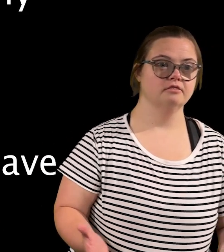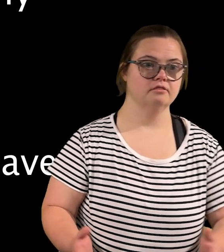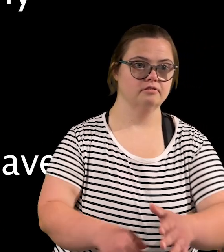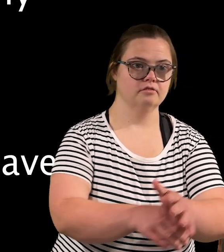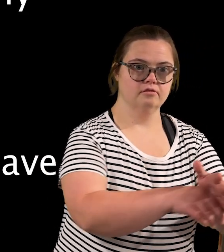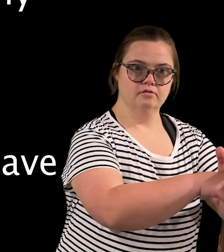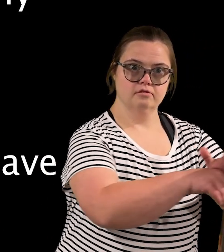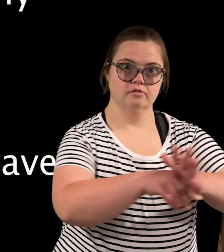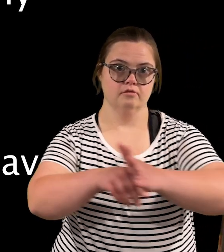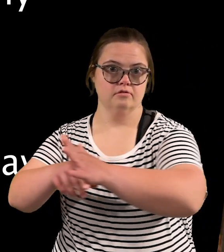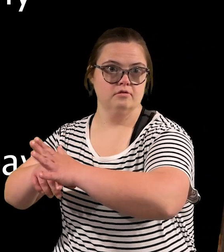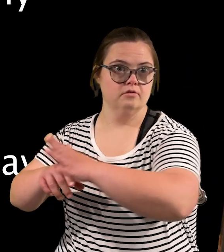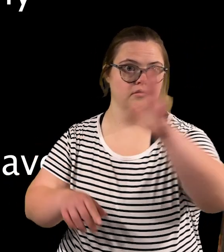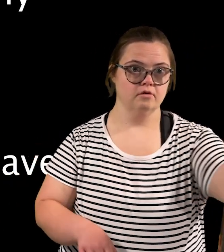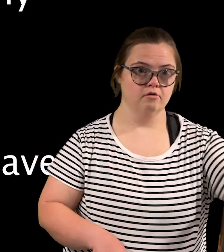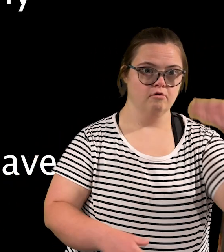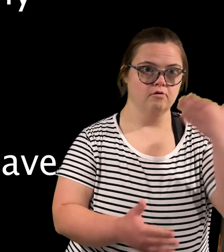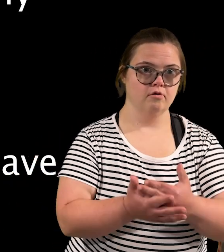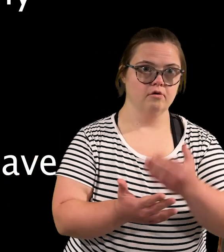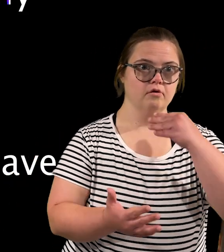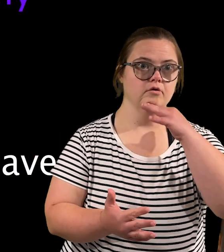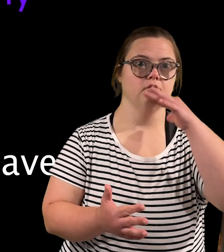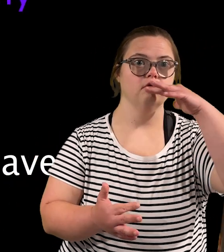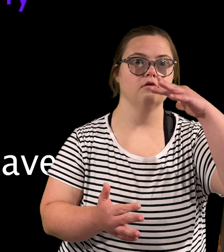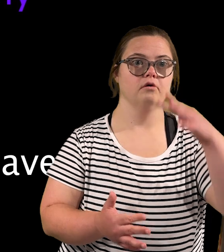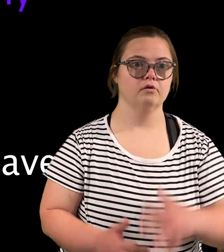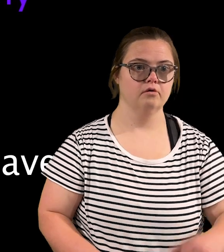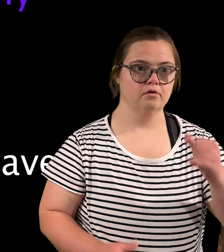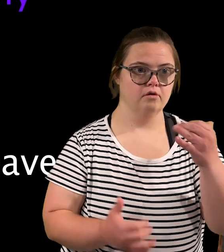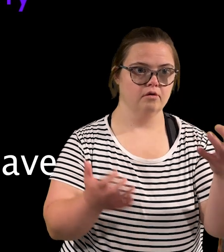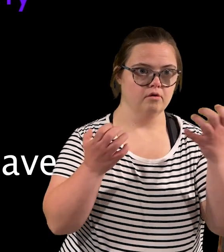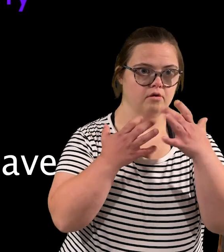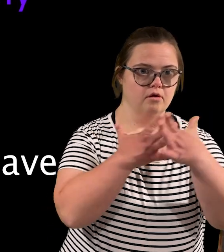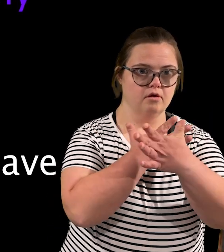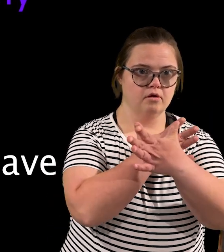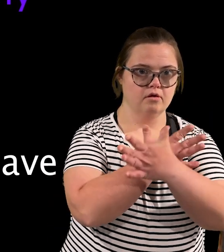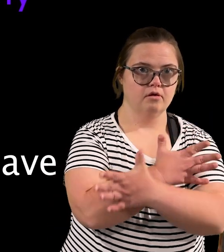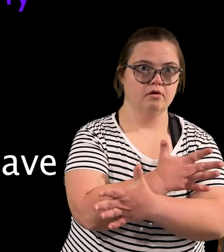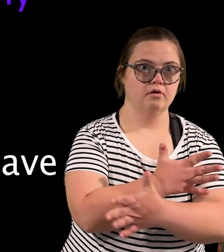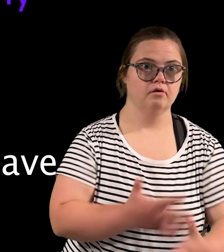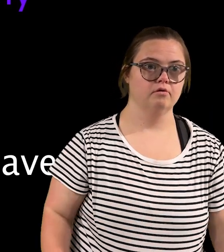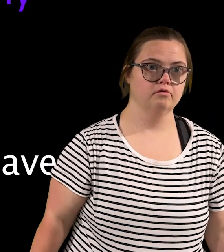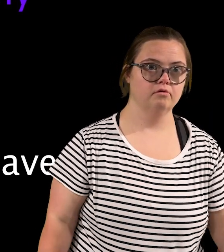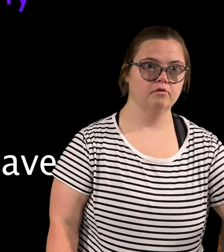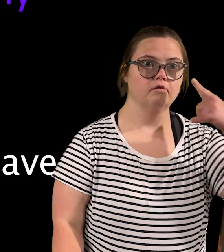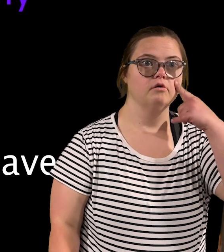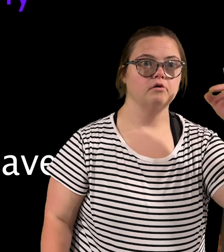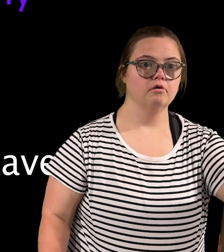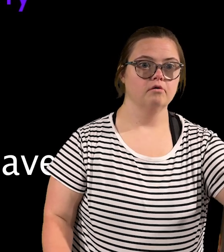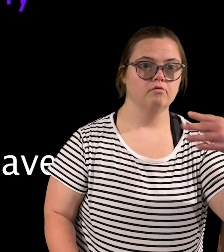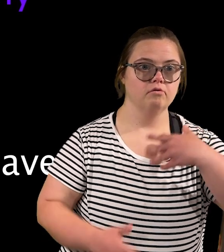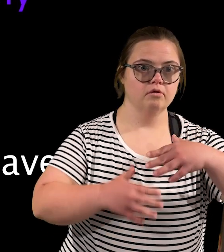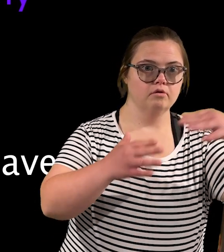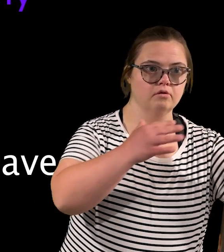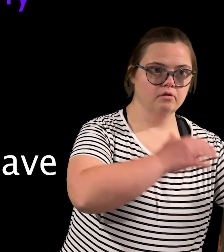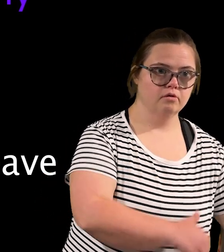here, surprised by all my childish fears. And if you